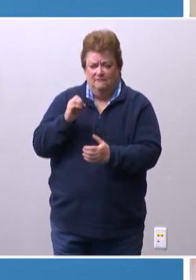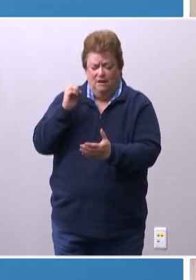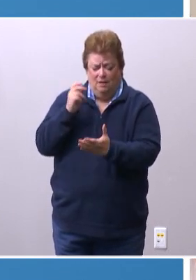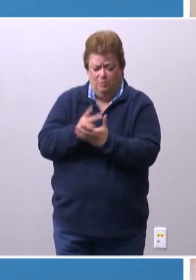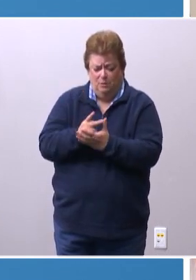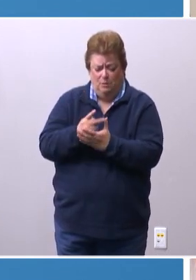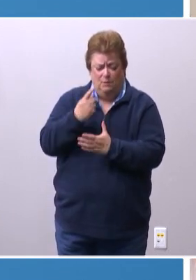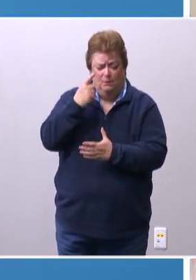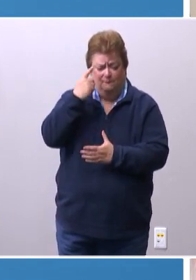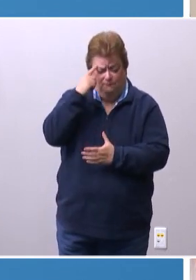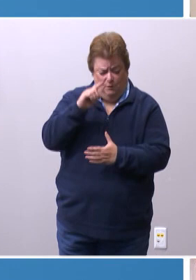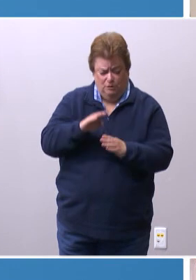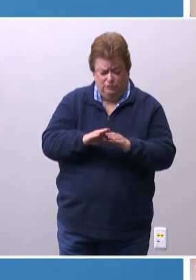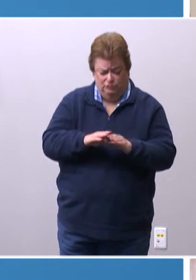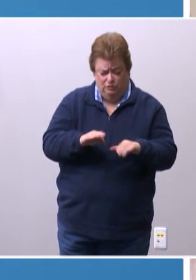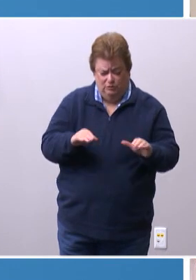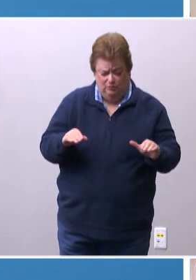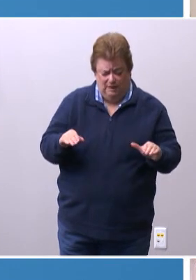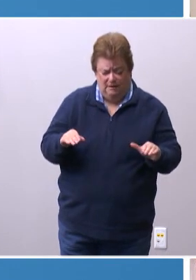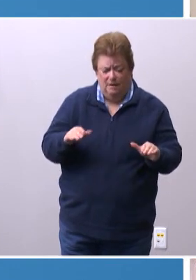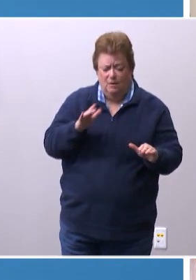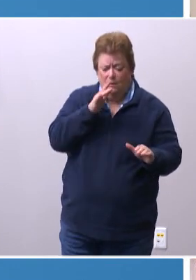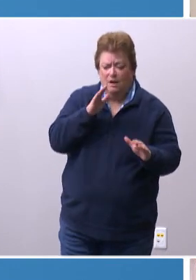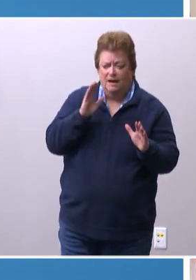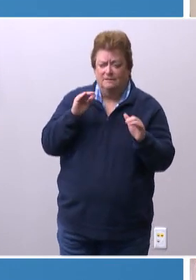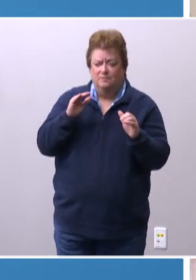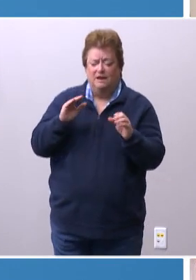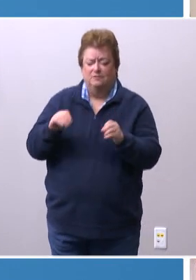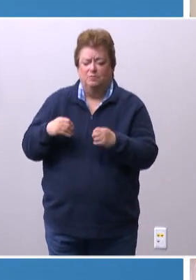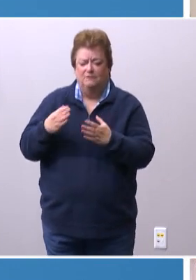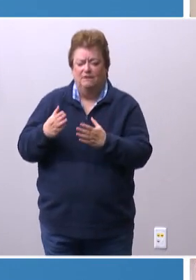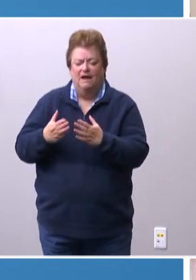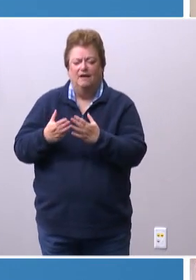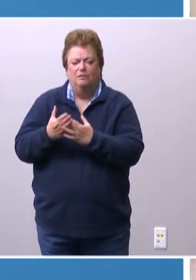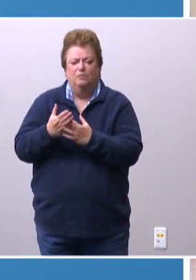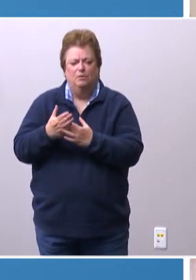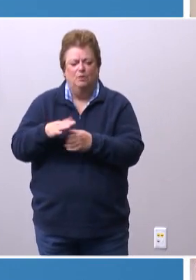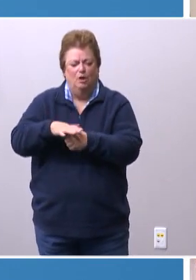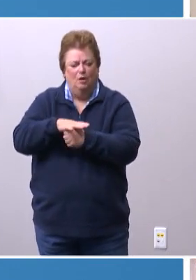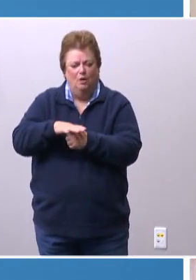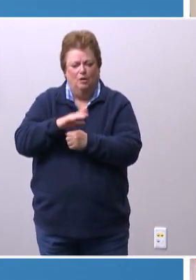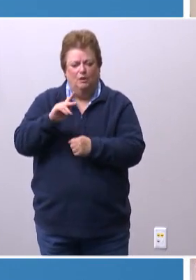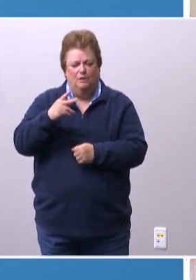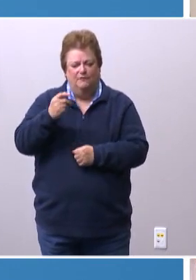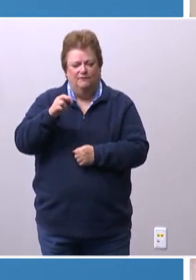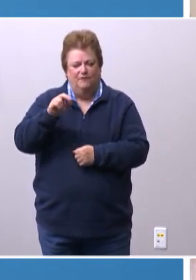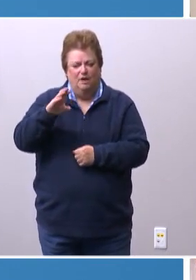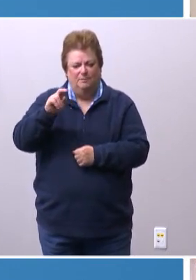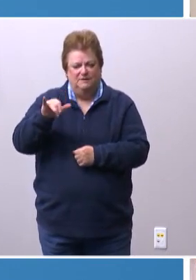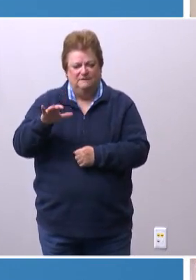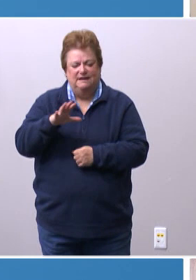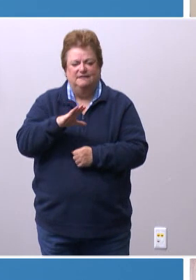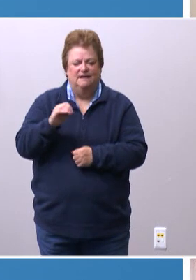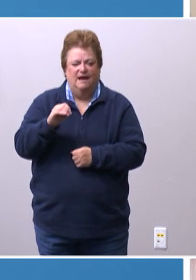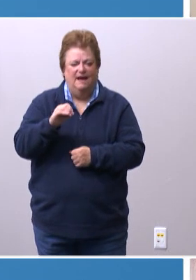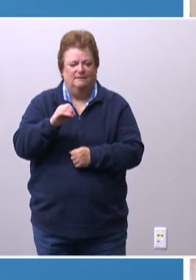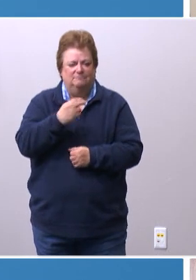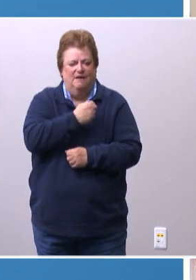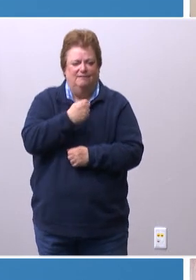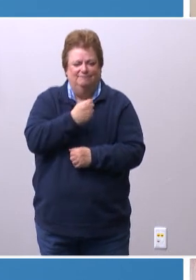for children also is expected to be provided through some local pharmacies and federally qualified health